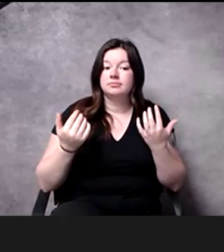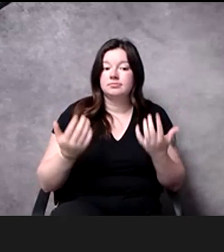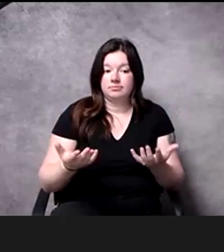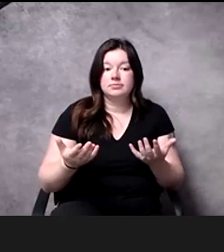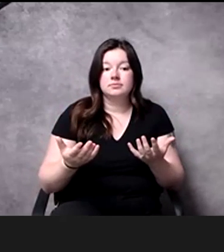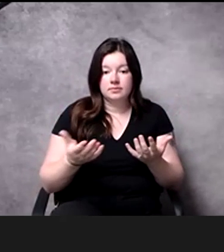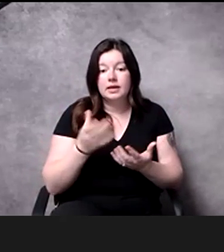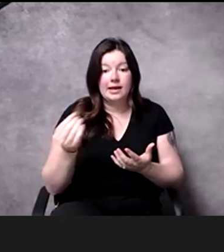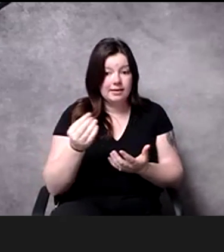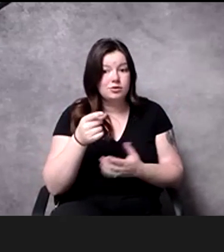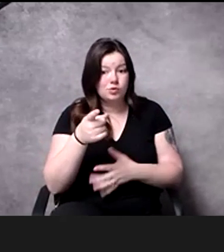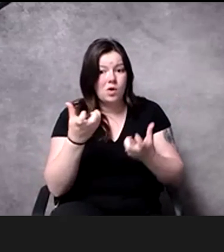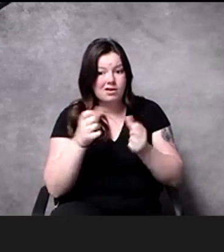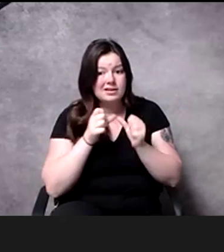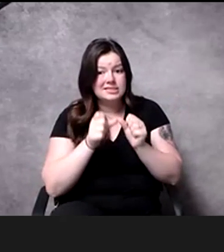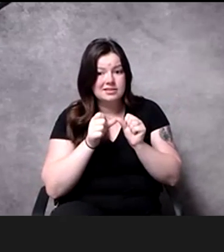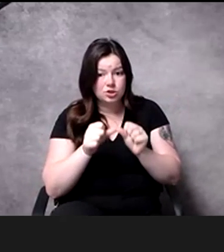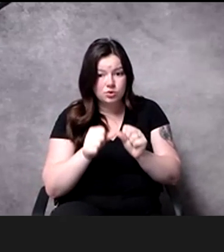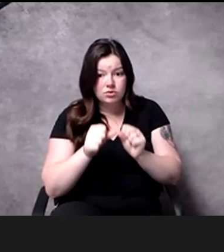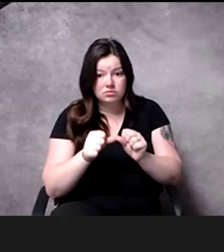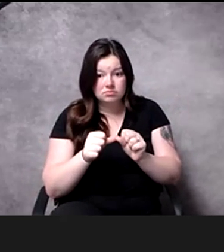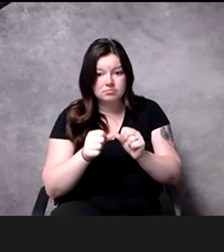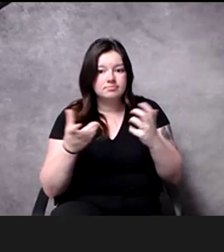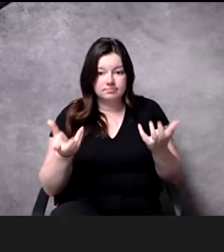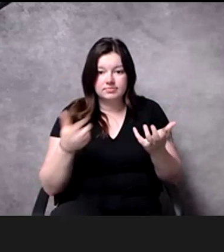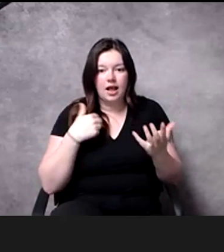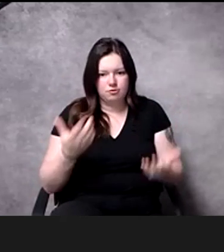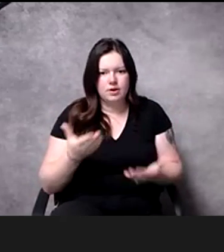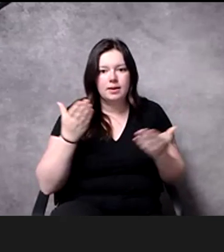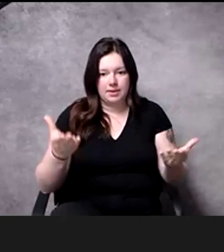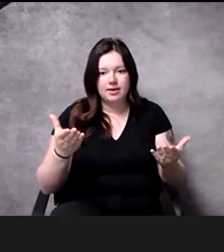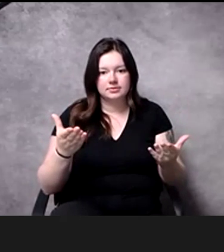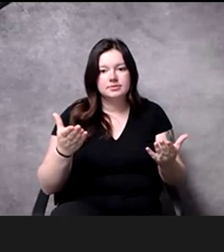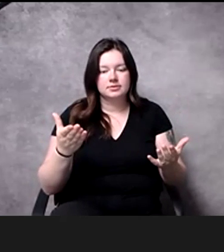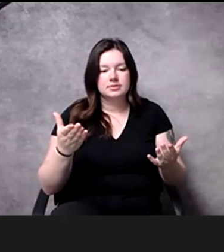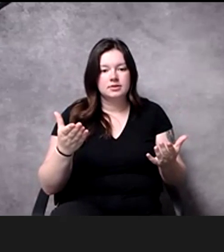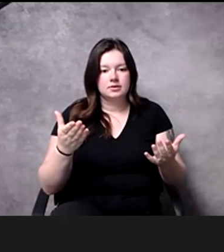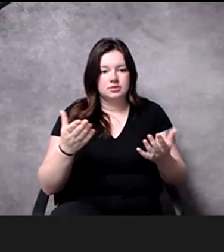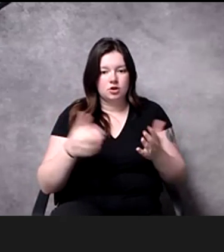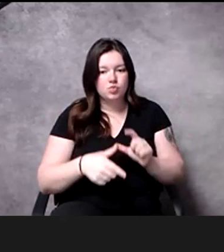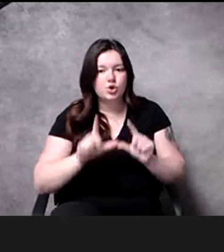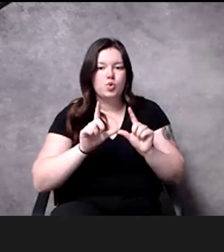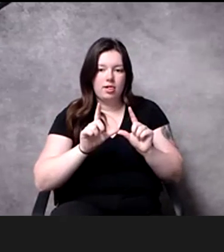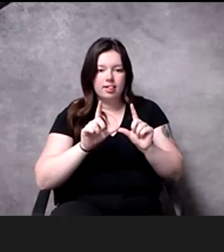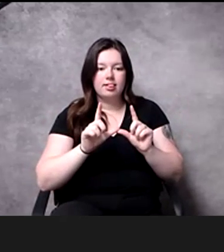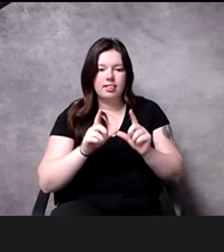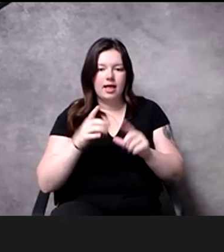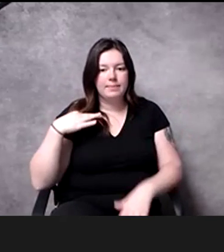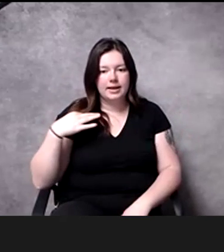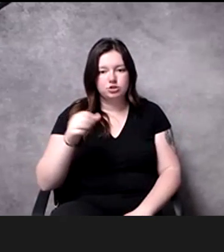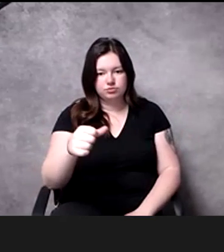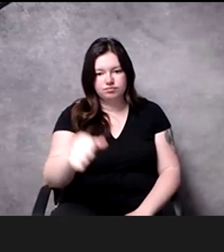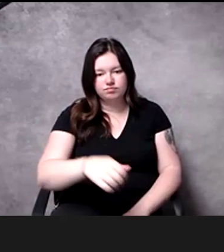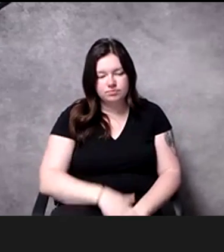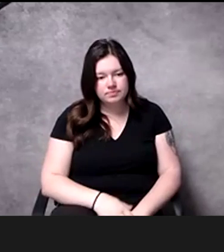and you want to continue along the same lines of work, I would recommend a renewal application. If things did not